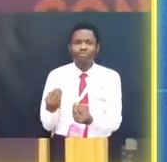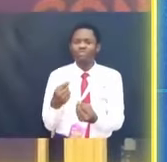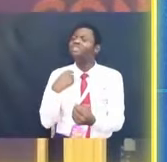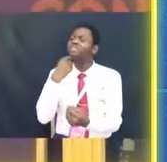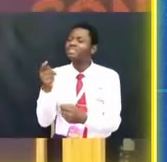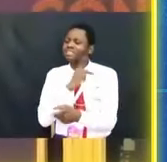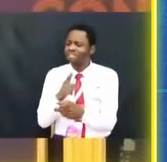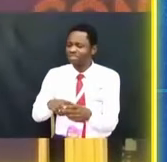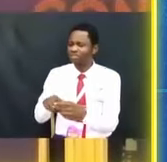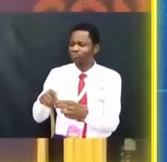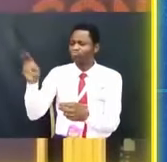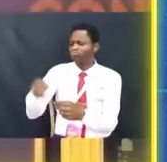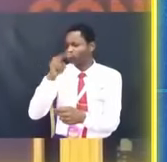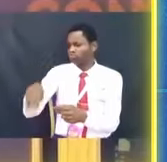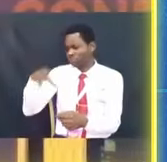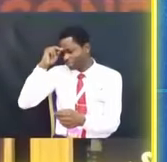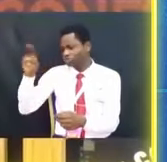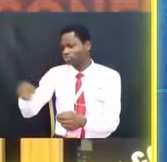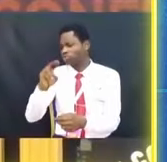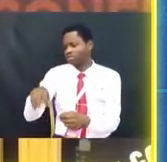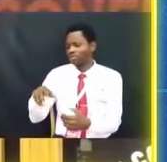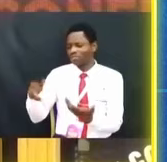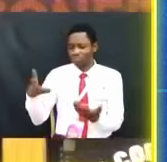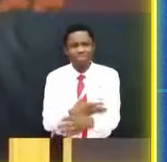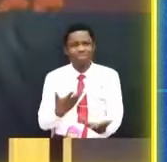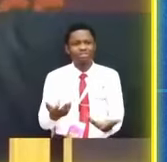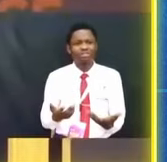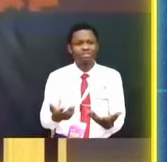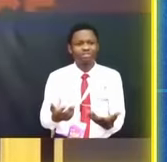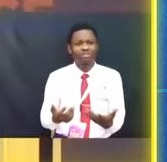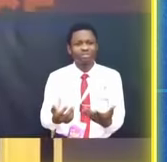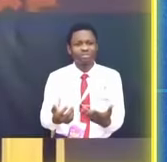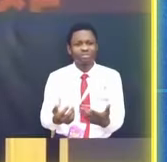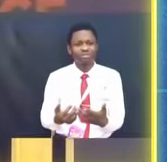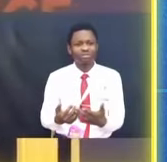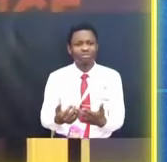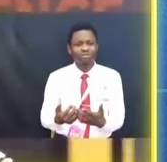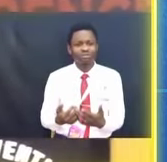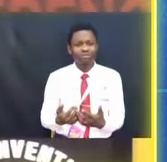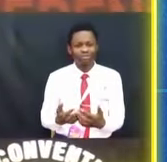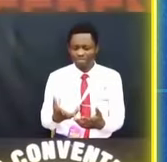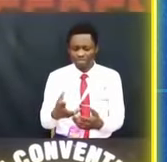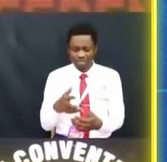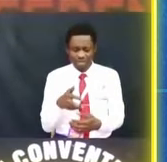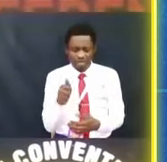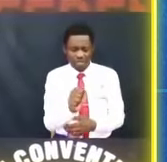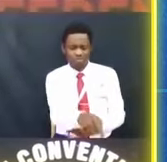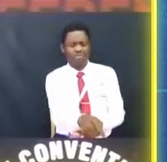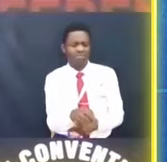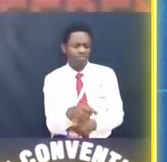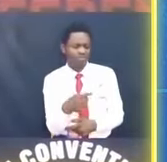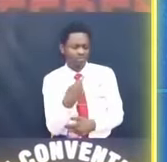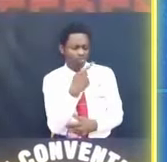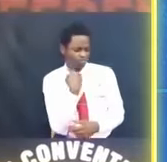man. Useless. And then Abisha said, "Who is this dog? Who is